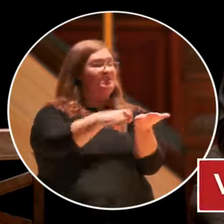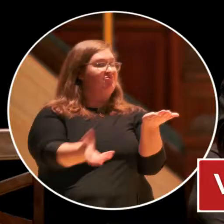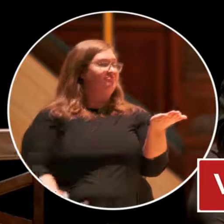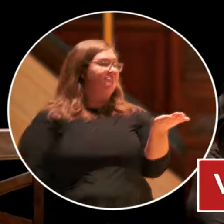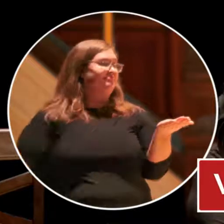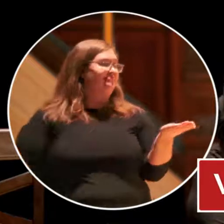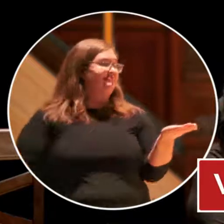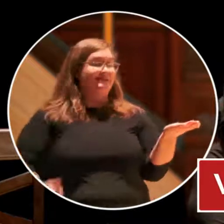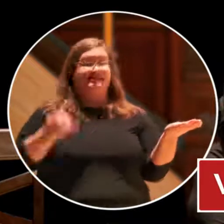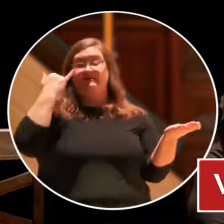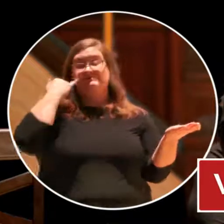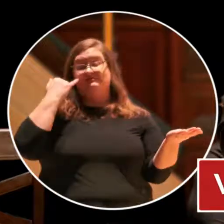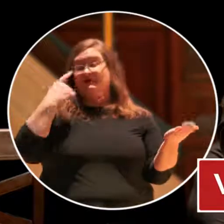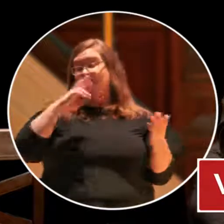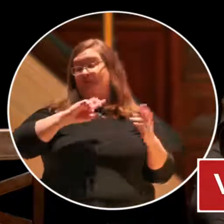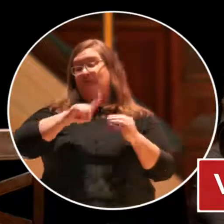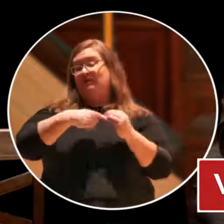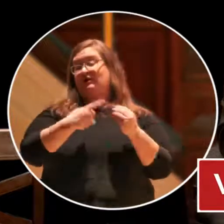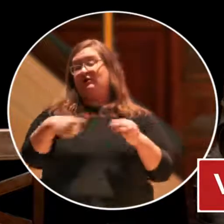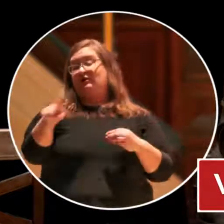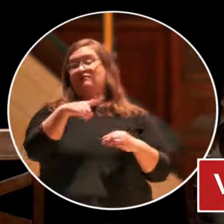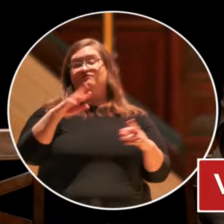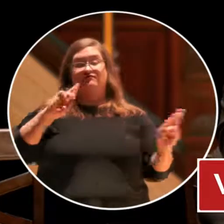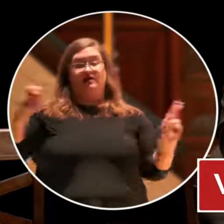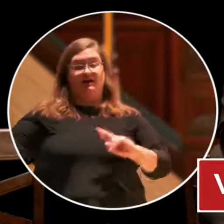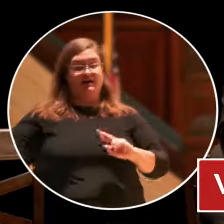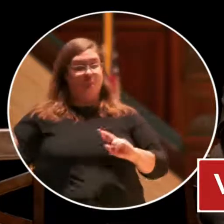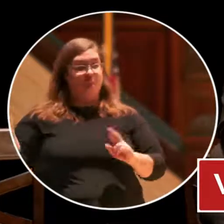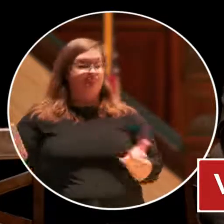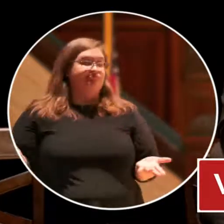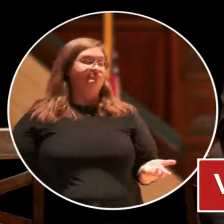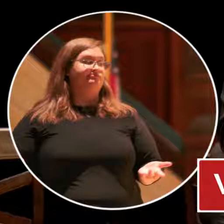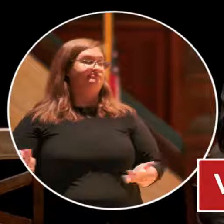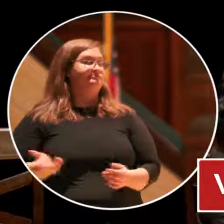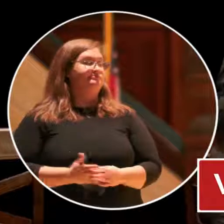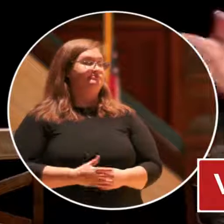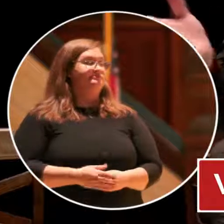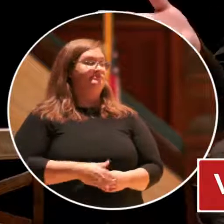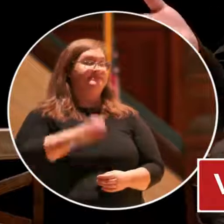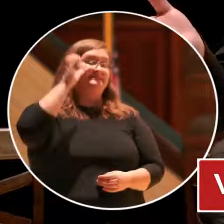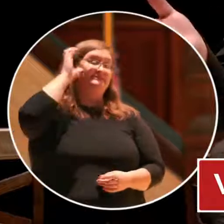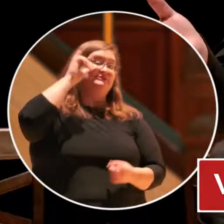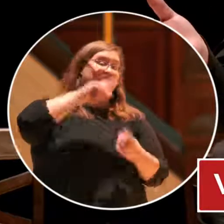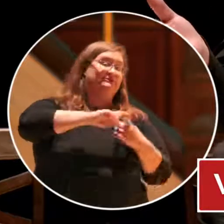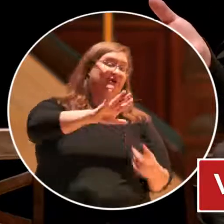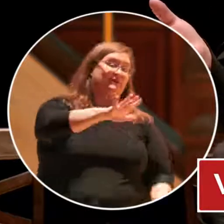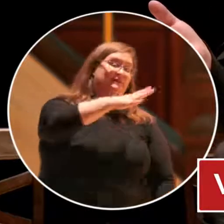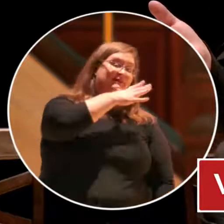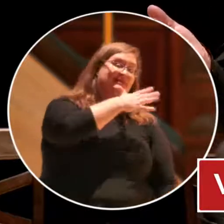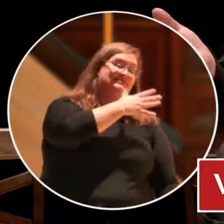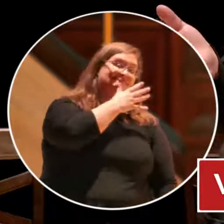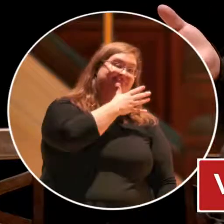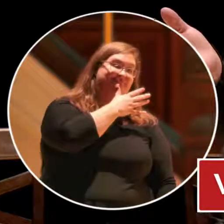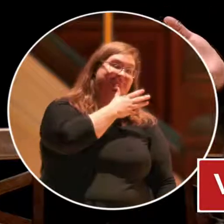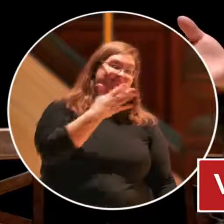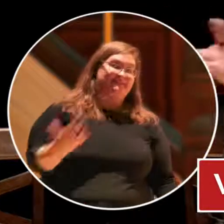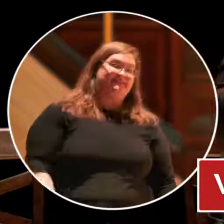And if and when you're ready to share your story, Listen